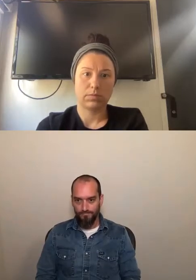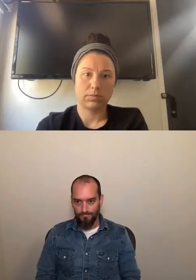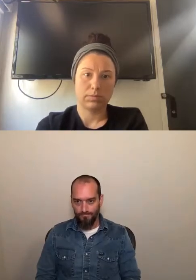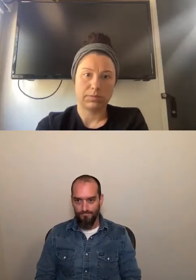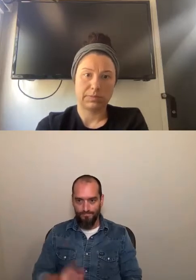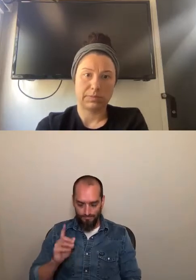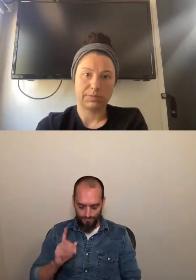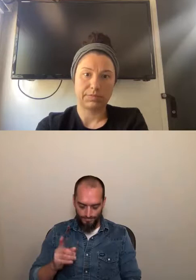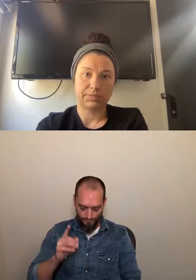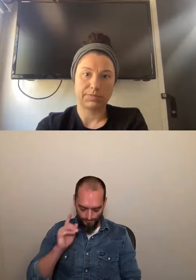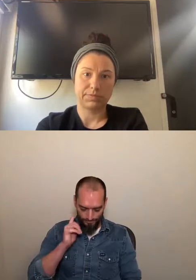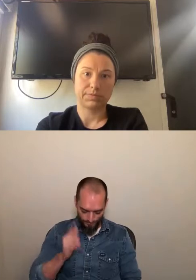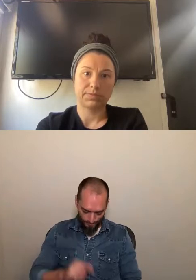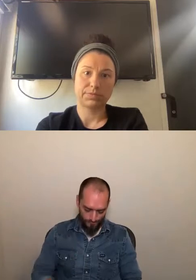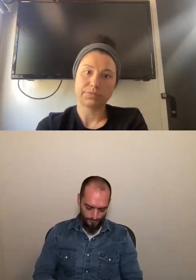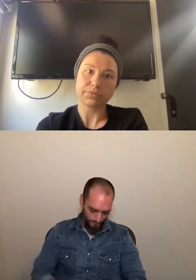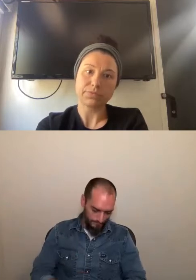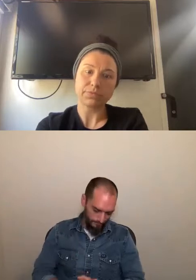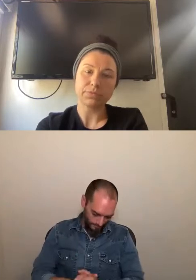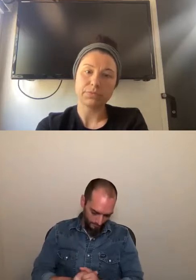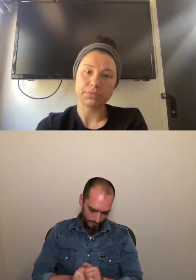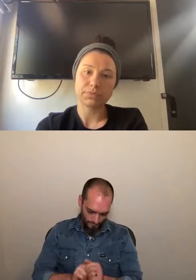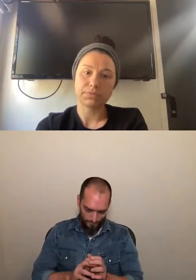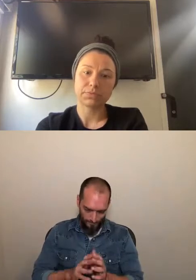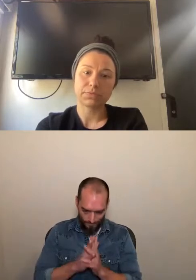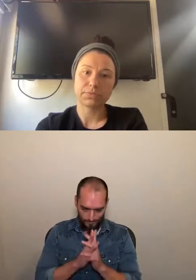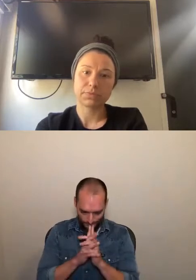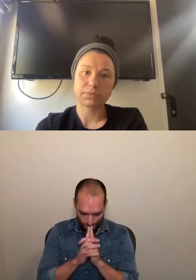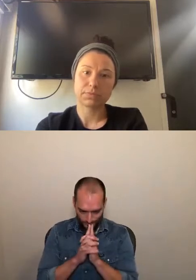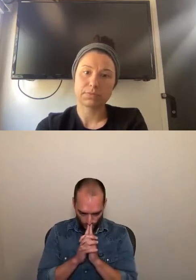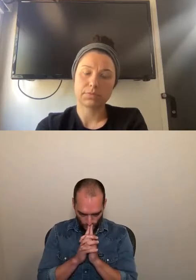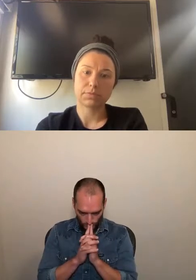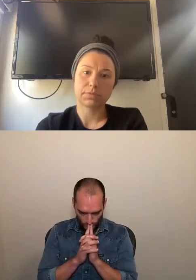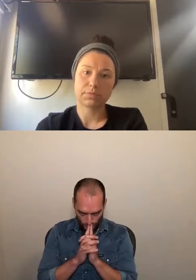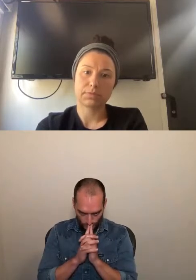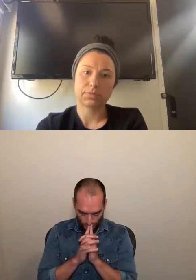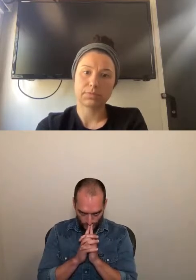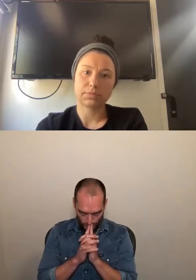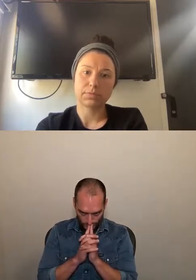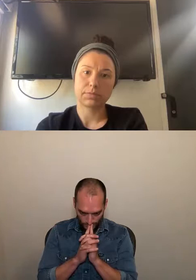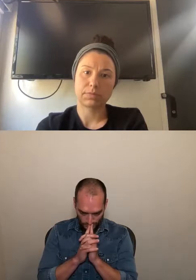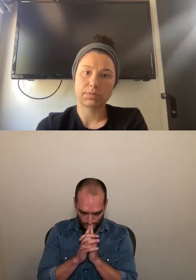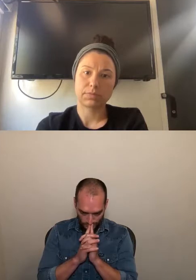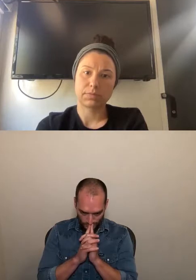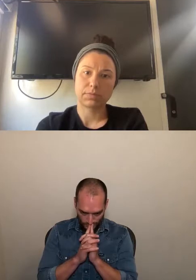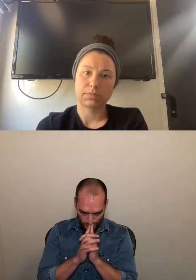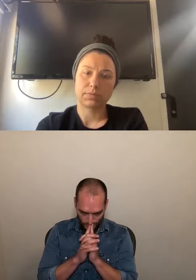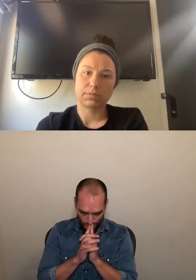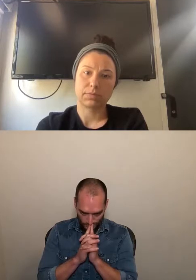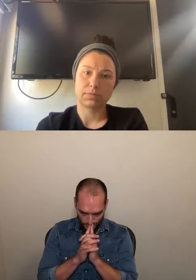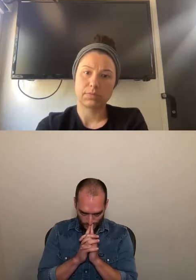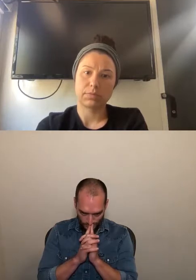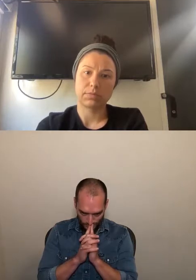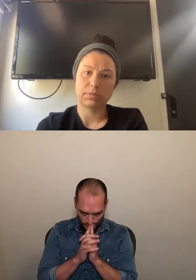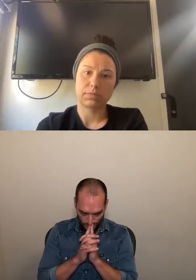some study. There's clearly some sociological hindrance in their brains, their